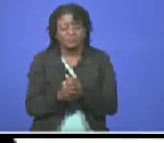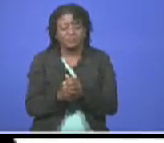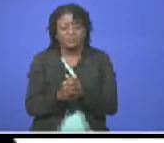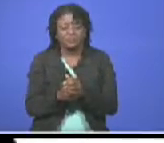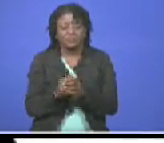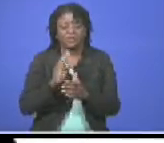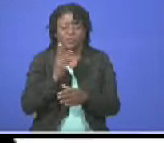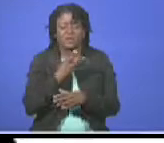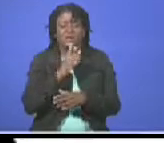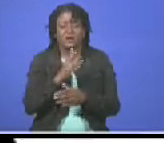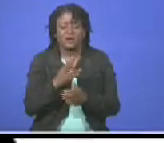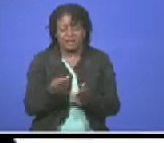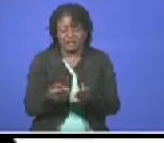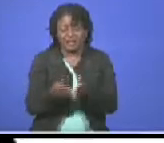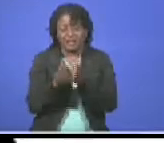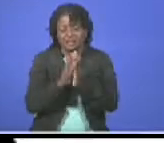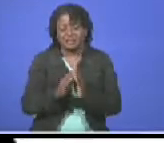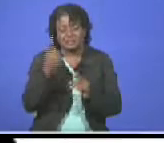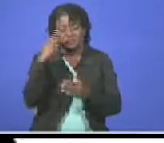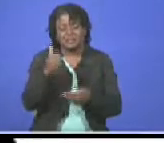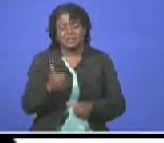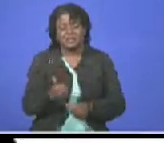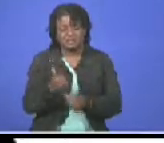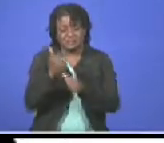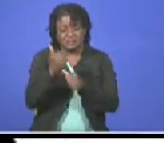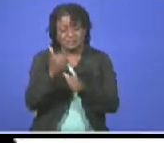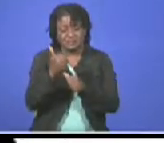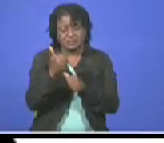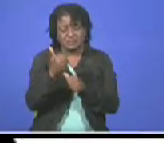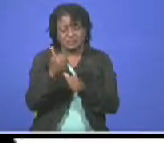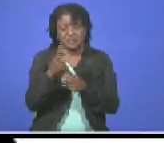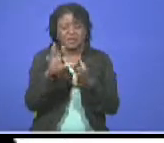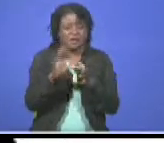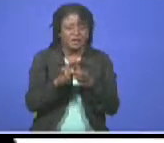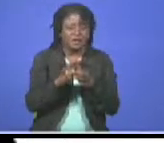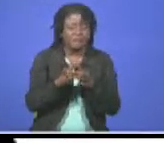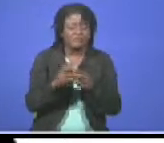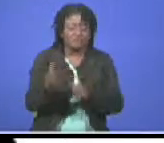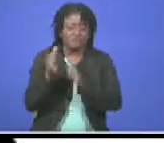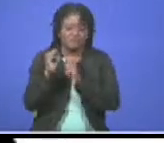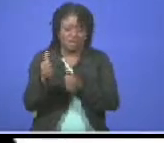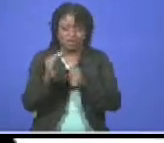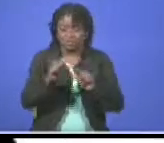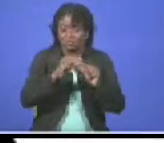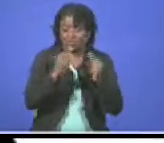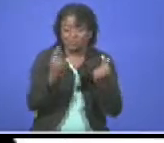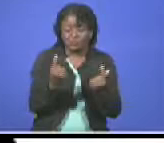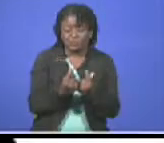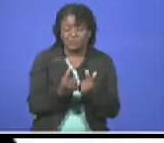particularly asking for the assistance of the Junkanoo groups,